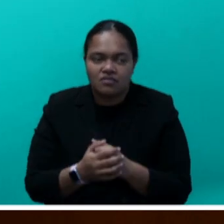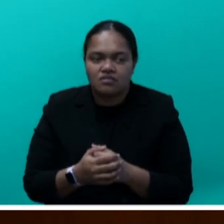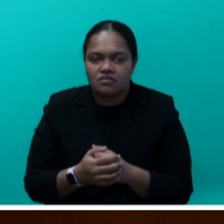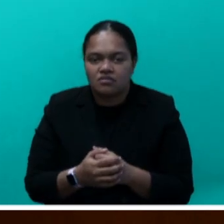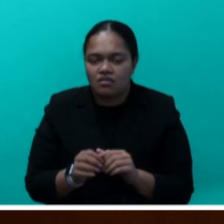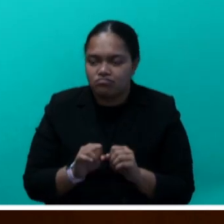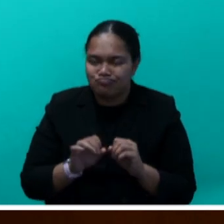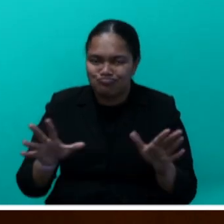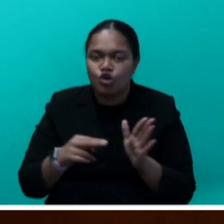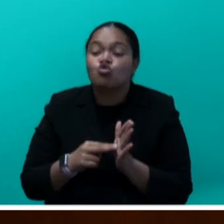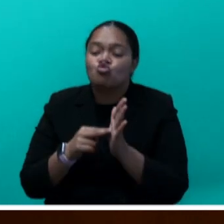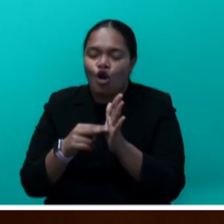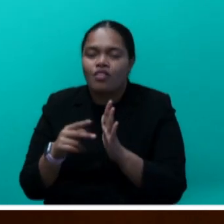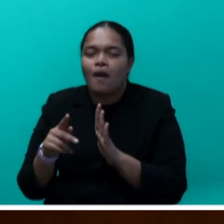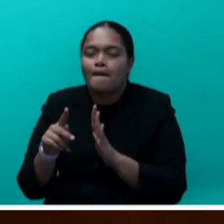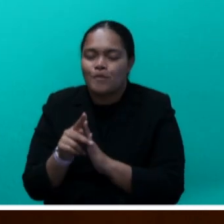Bonolep.